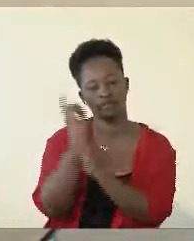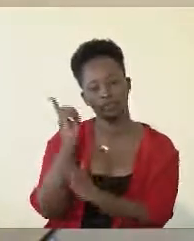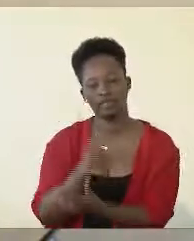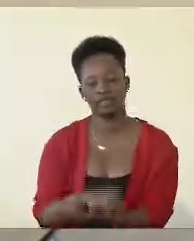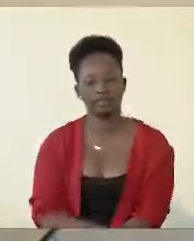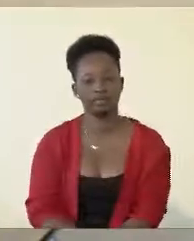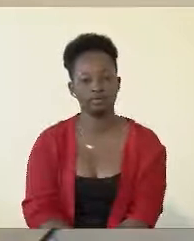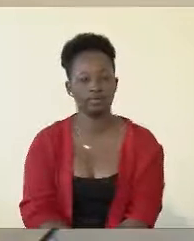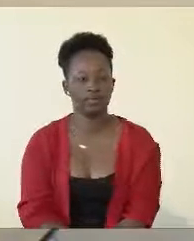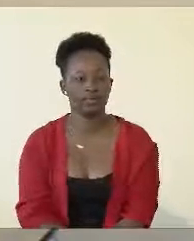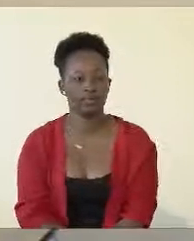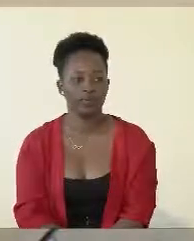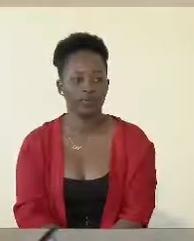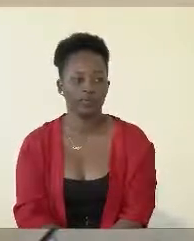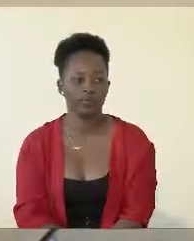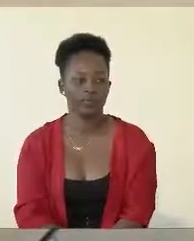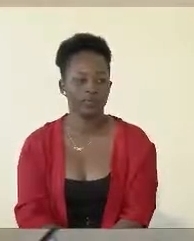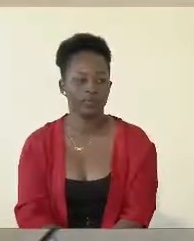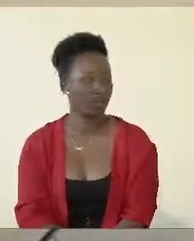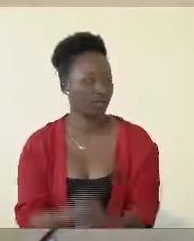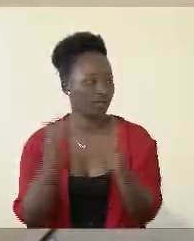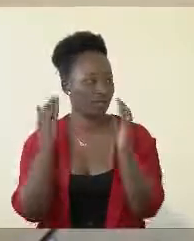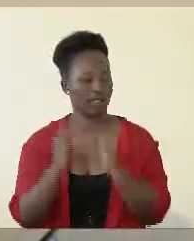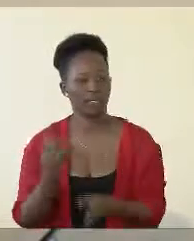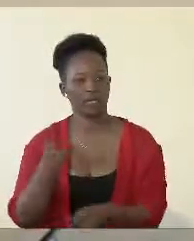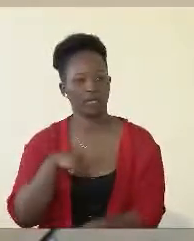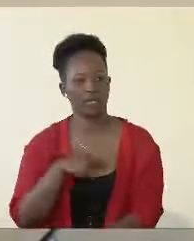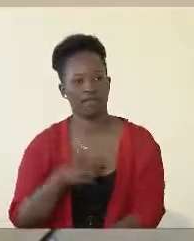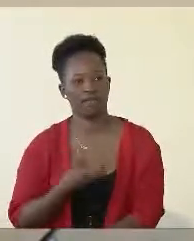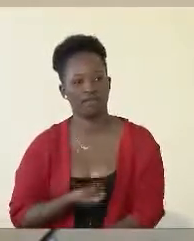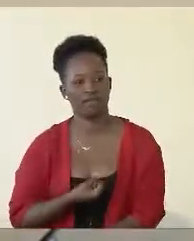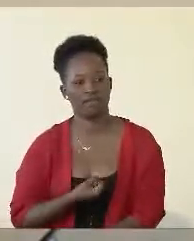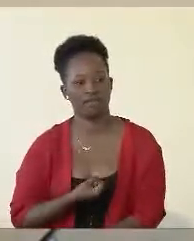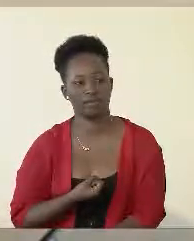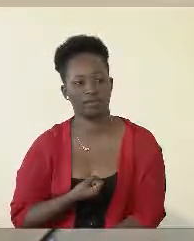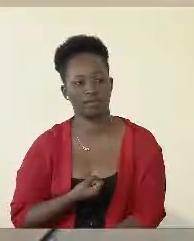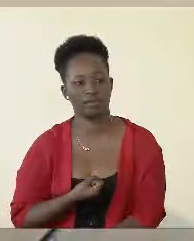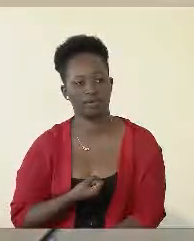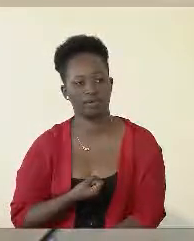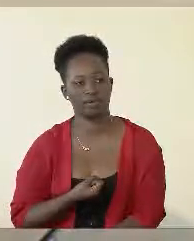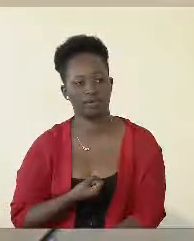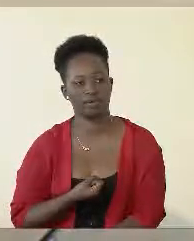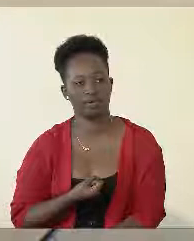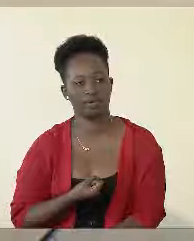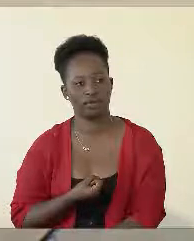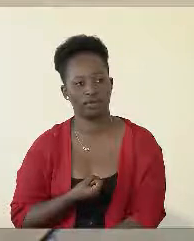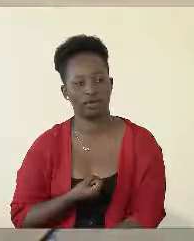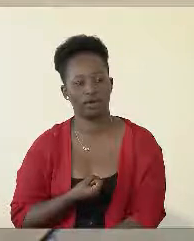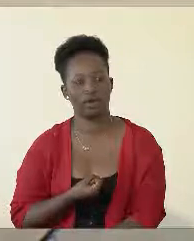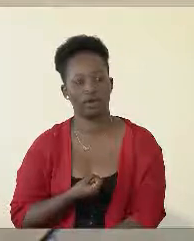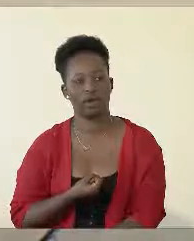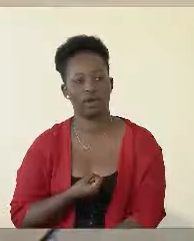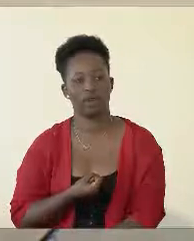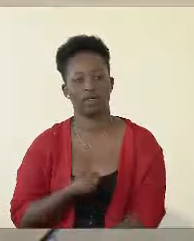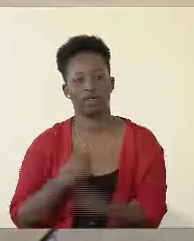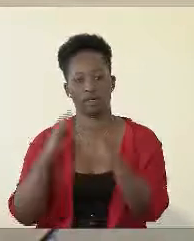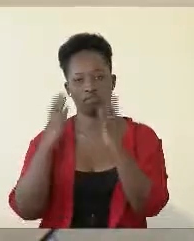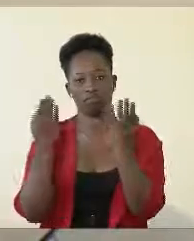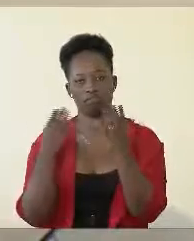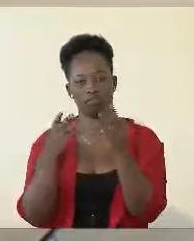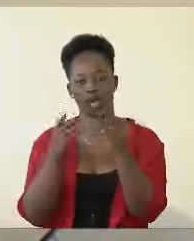goods and services, they know how to operate machinery or machines, and therefore they don't make them develop some problems. So